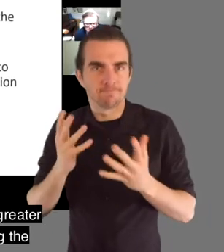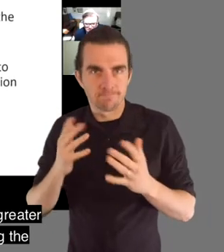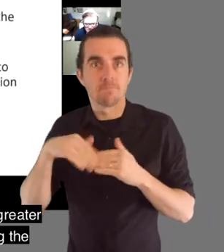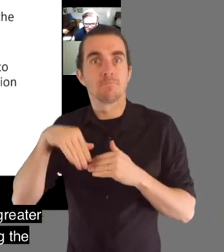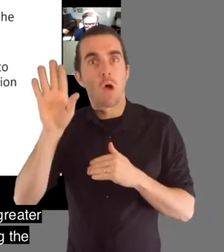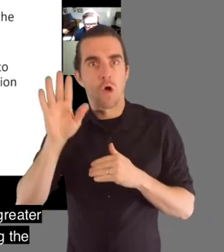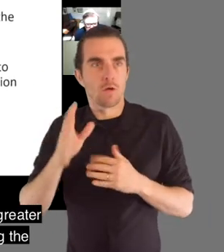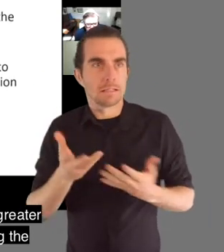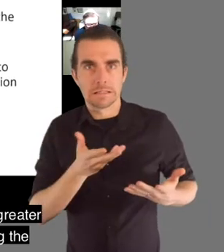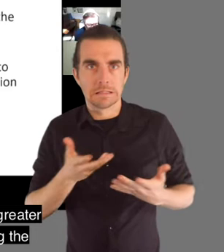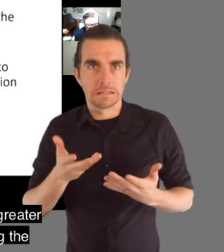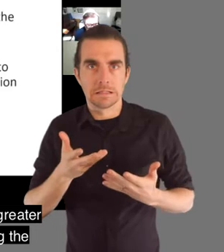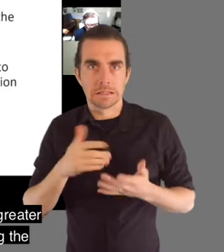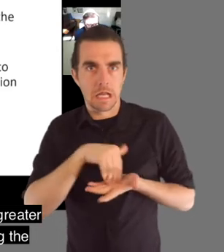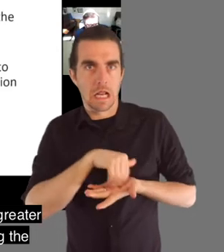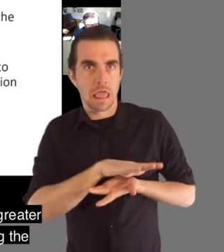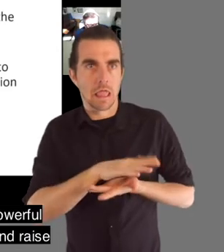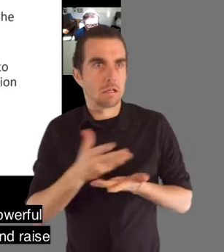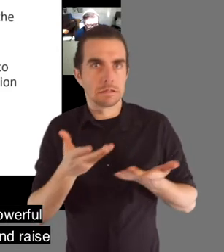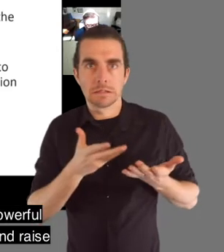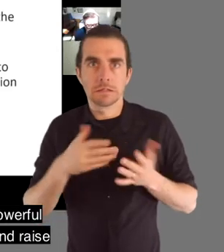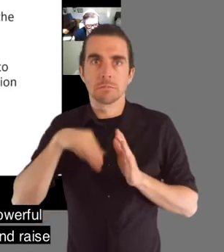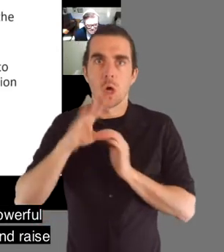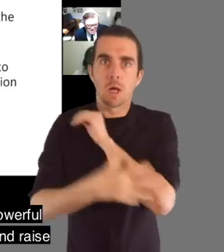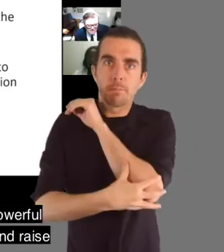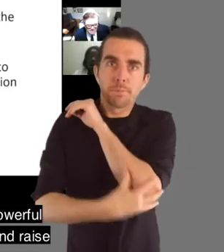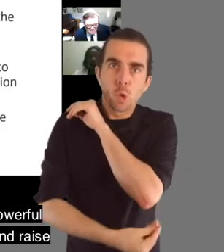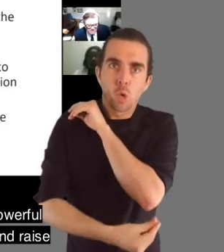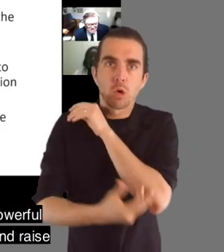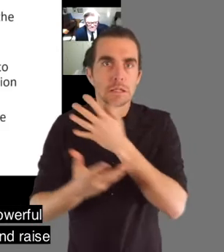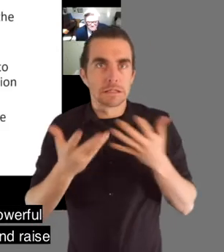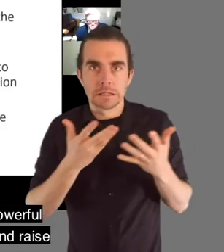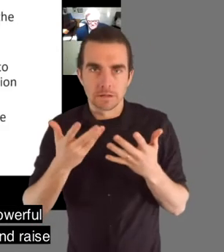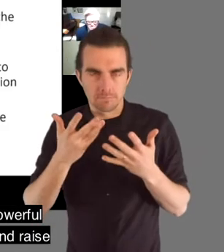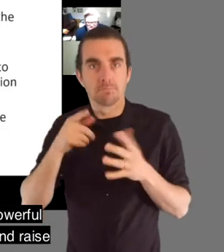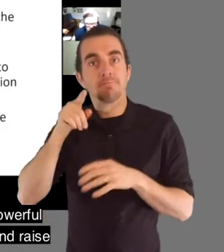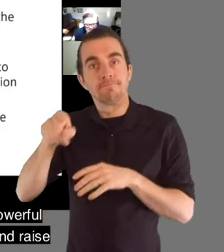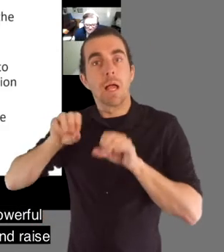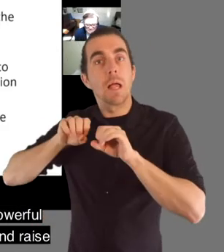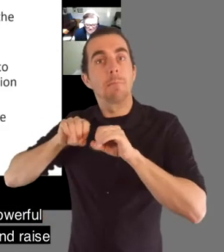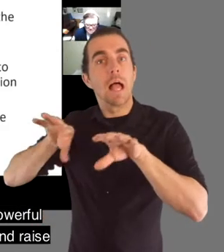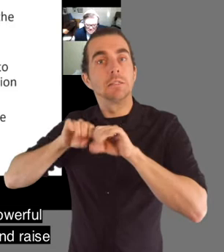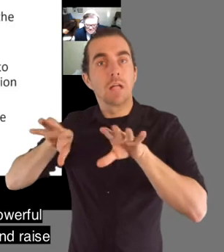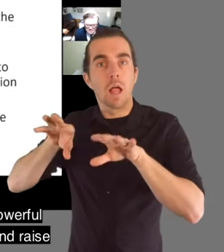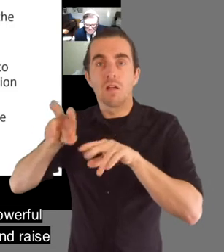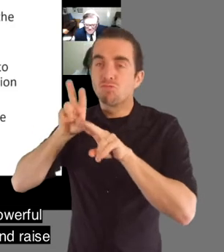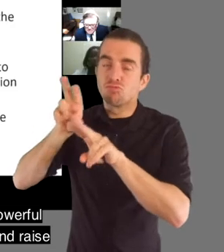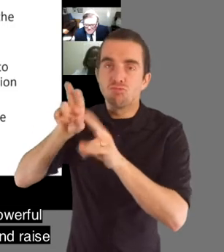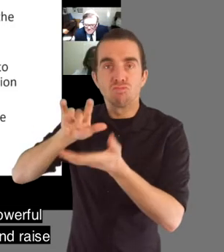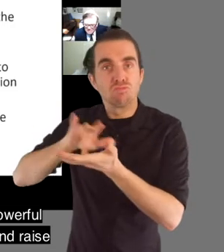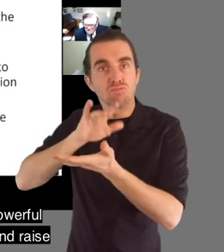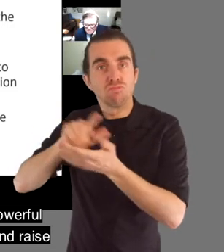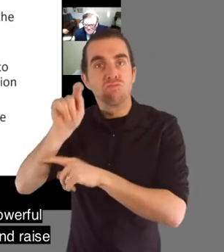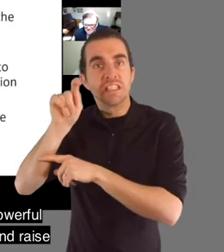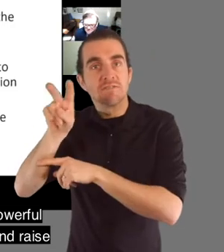of exclusion and reinforcing the cycle of poverty. The media is a powerful tool used to